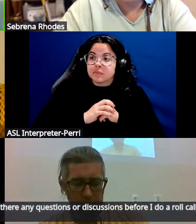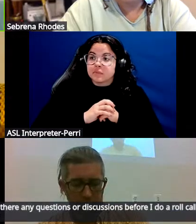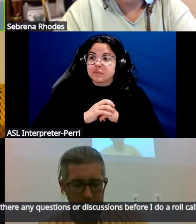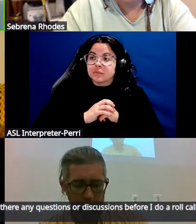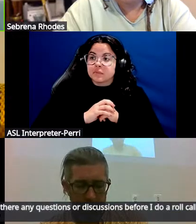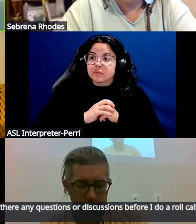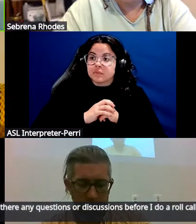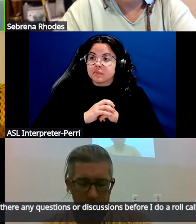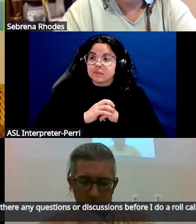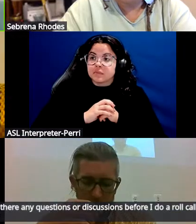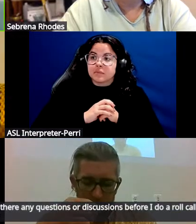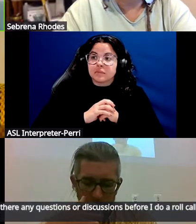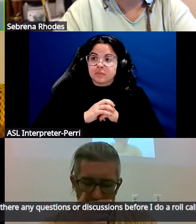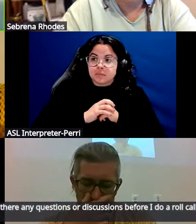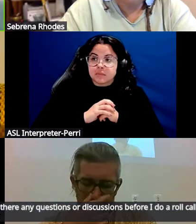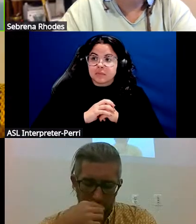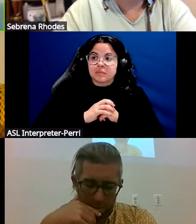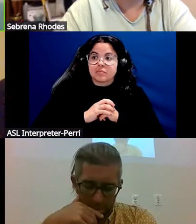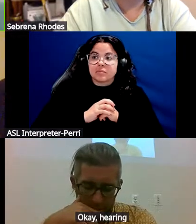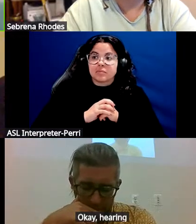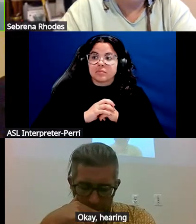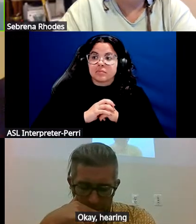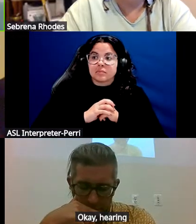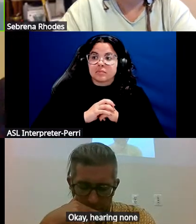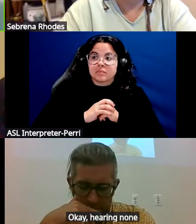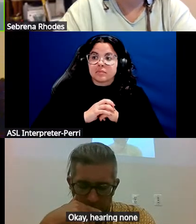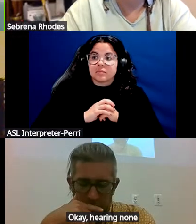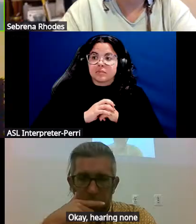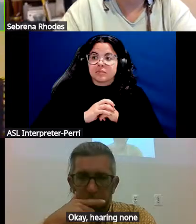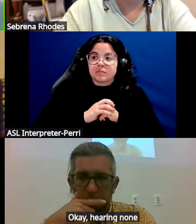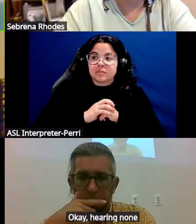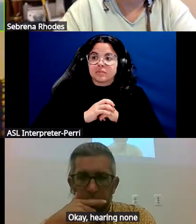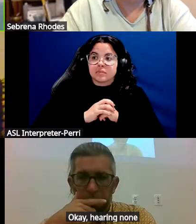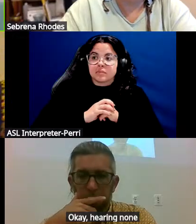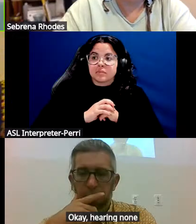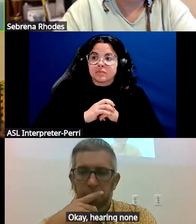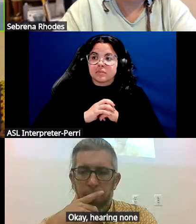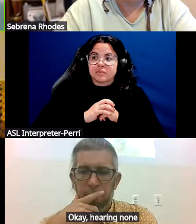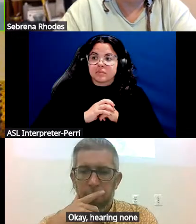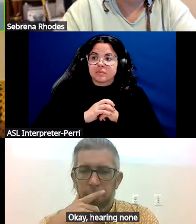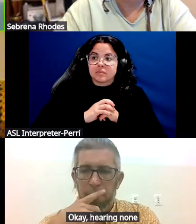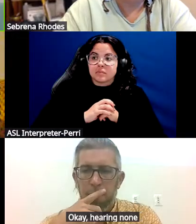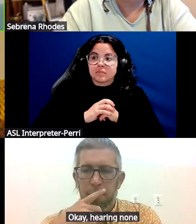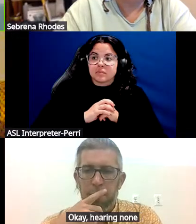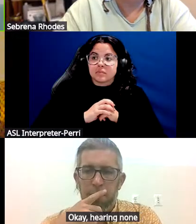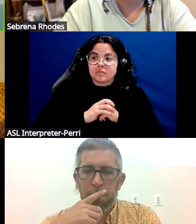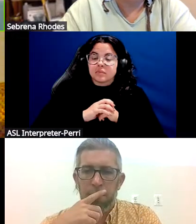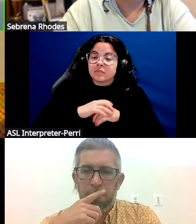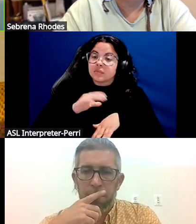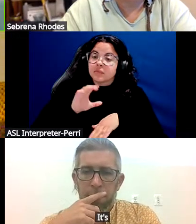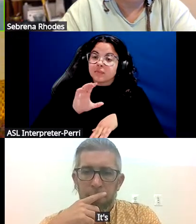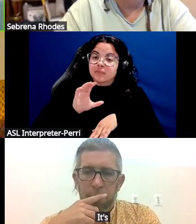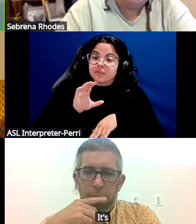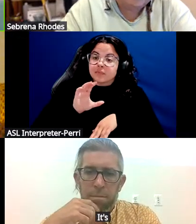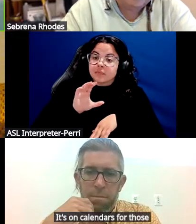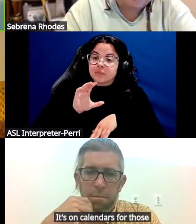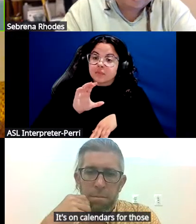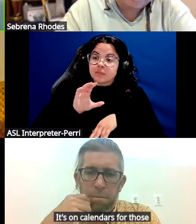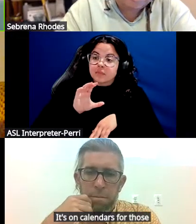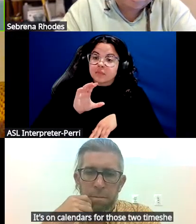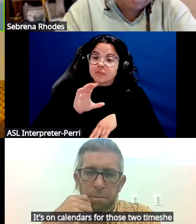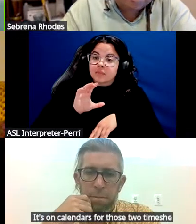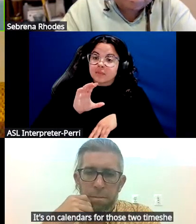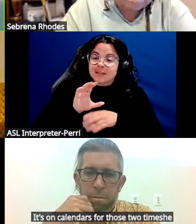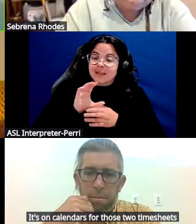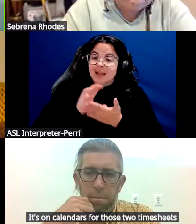Okay, hearing none. Um, consent calendars for those two timesheets, and